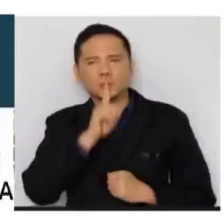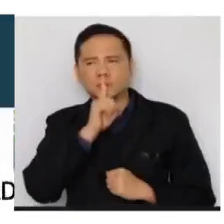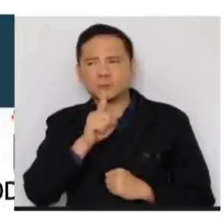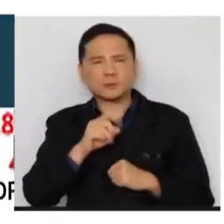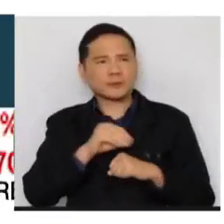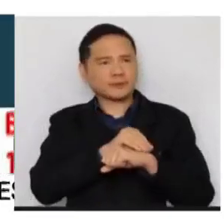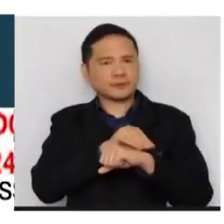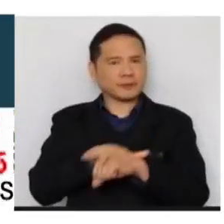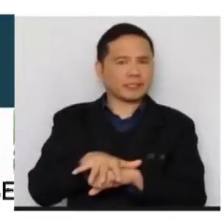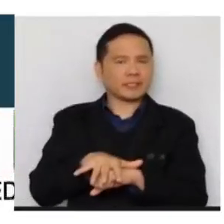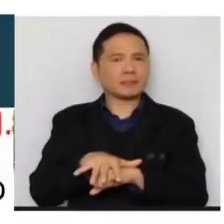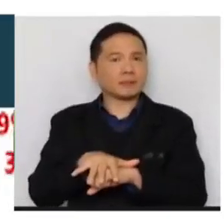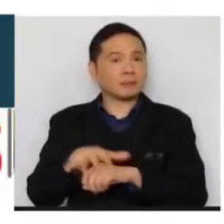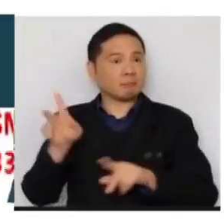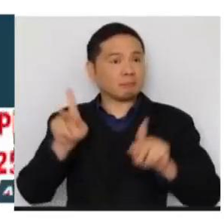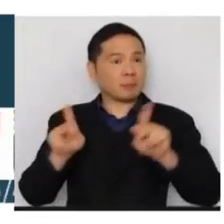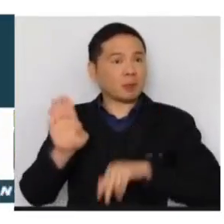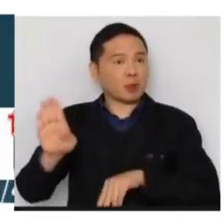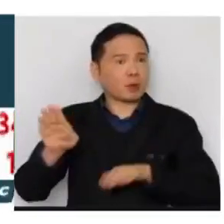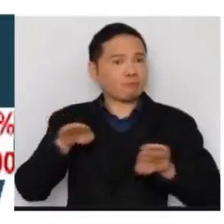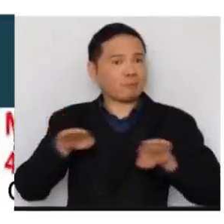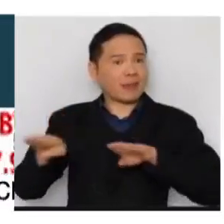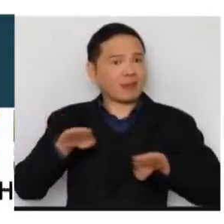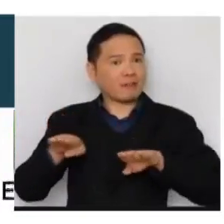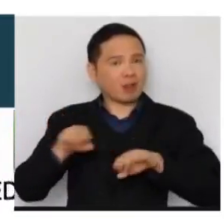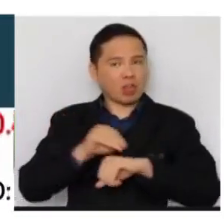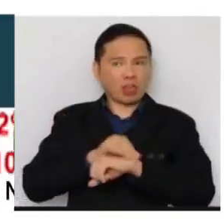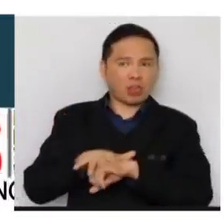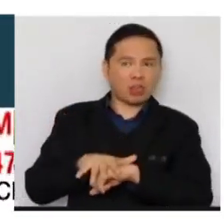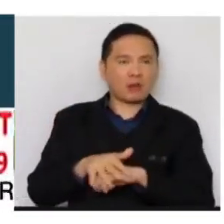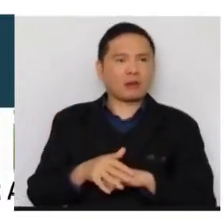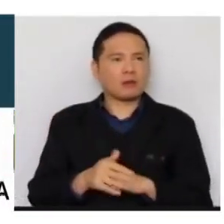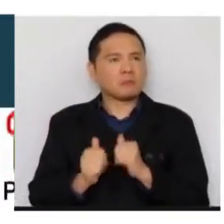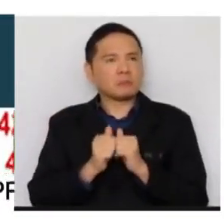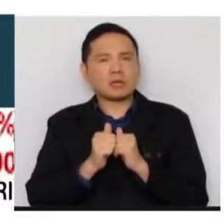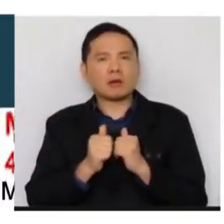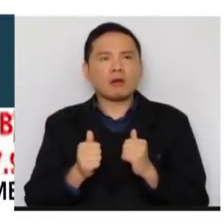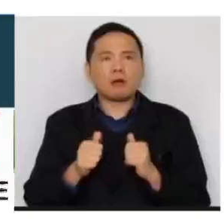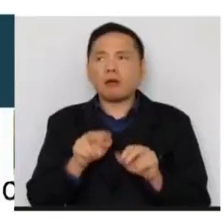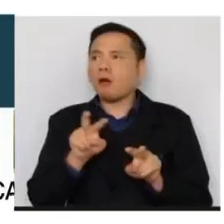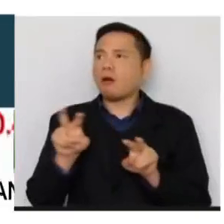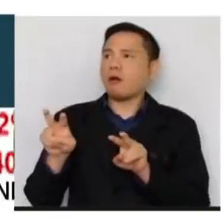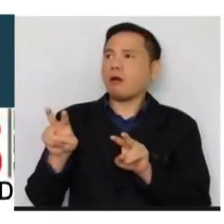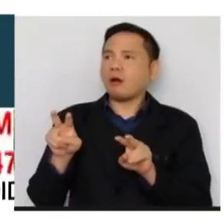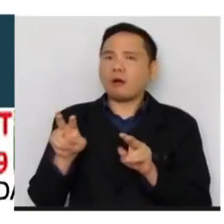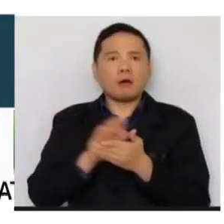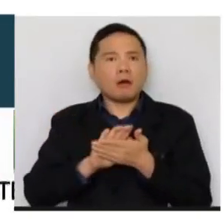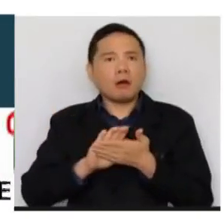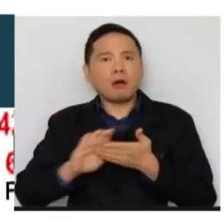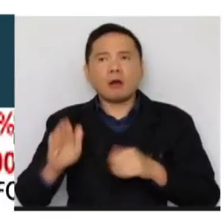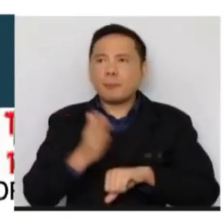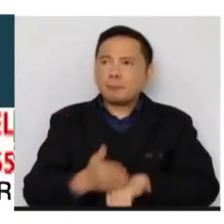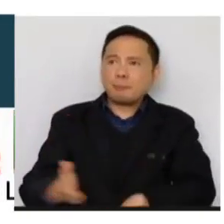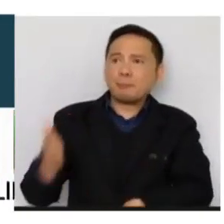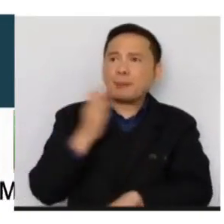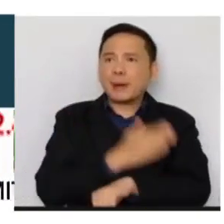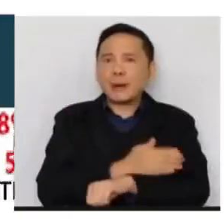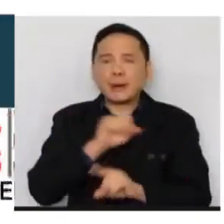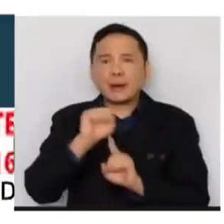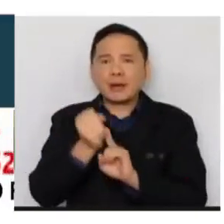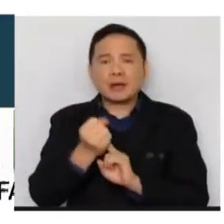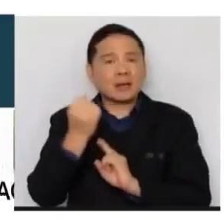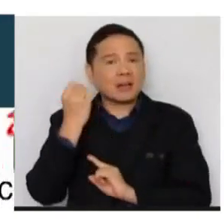the behavior of a lot of people. Yung pagtingin po nila parang gumaganda na kahit papano ang sitwasyon natin, but the burden is still